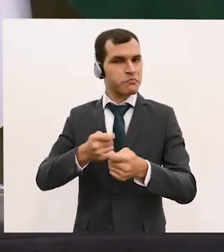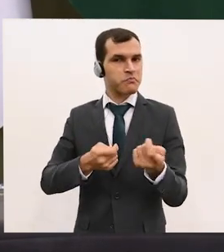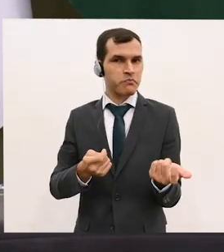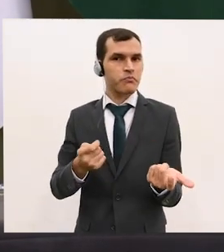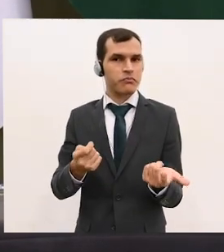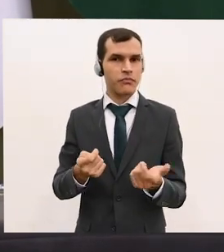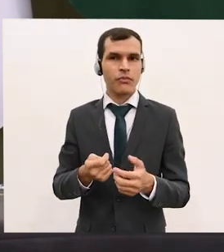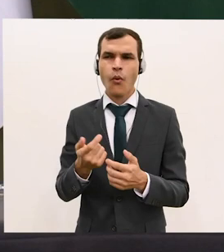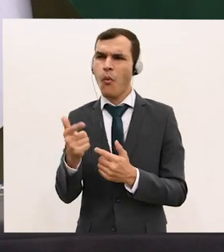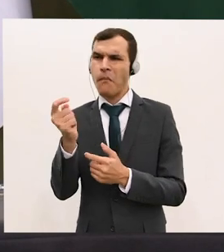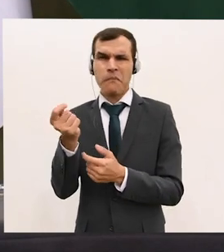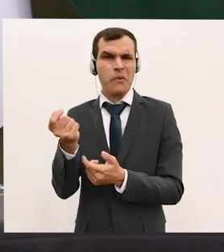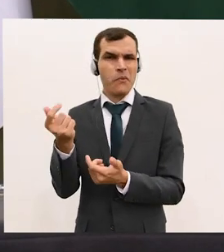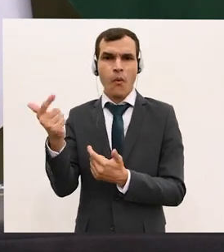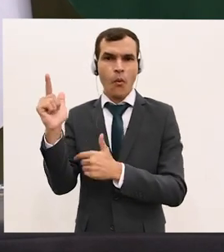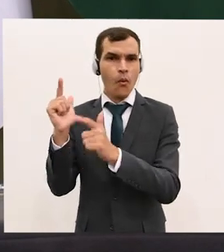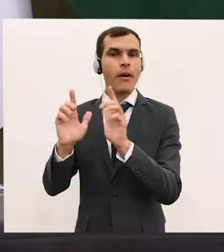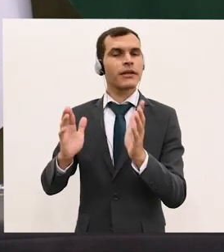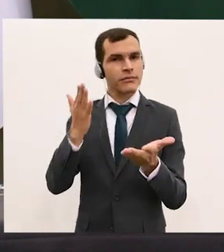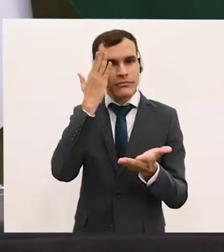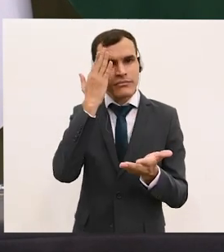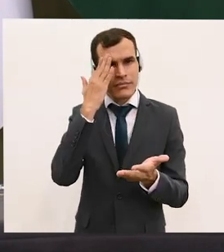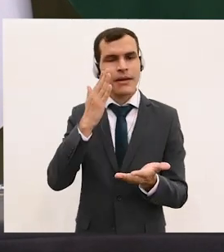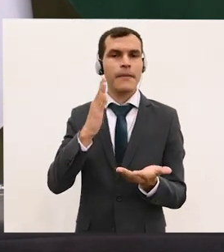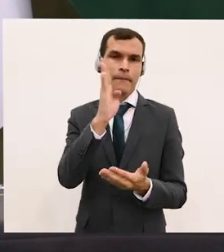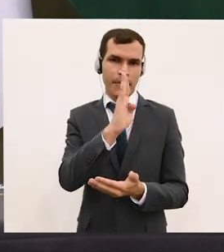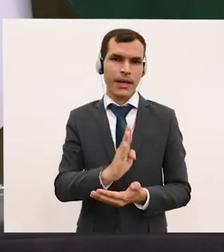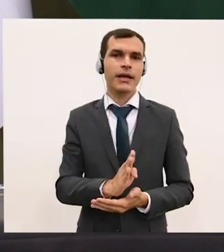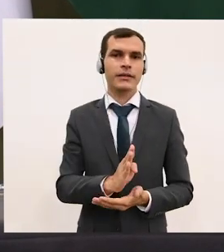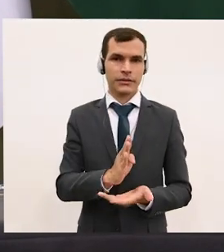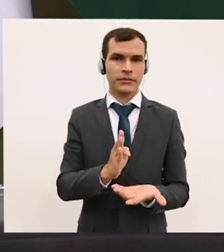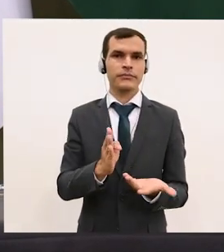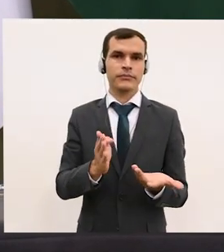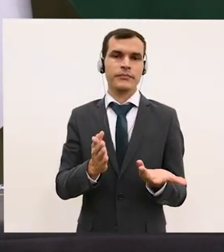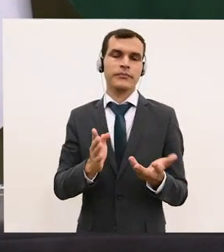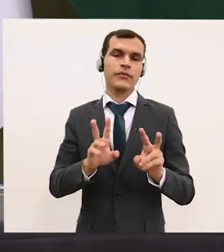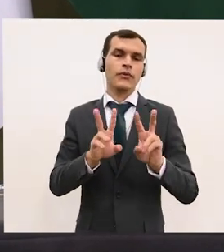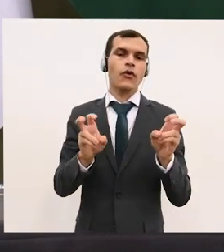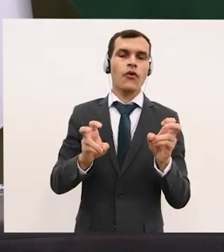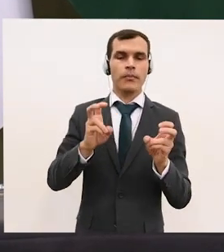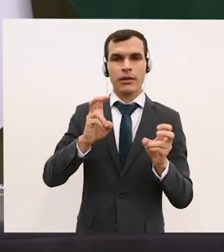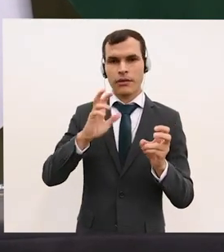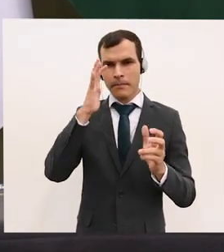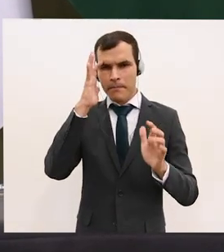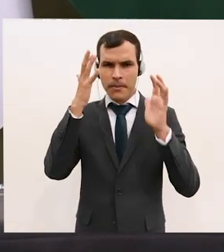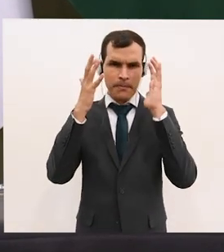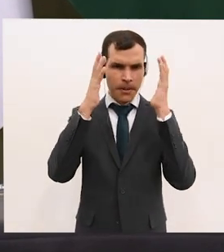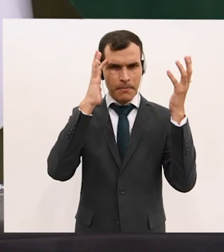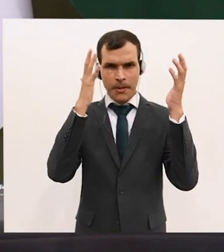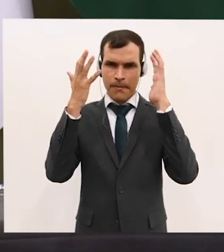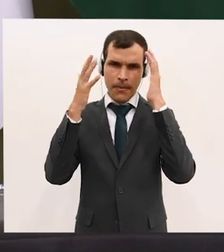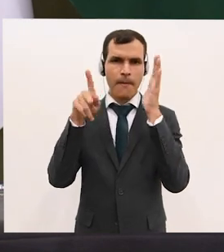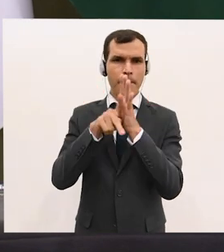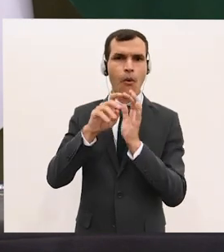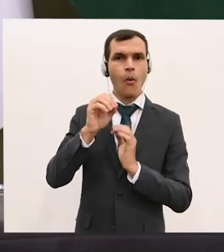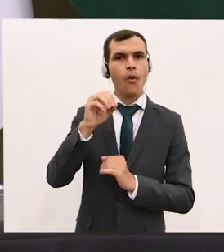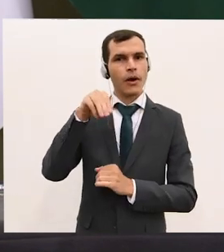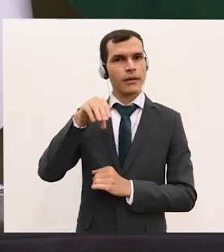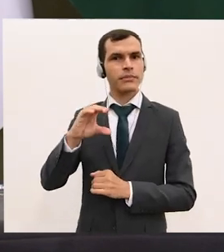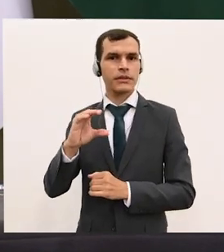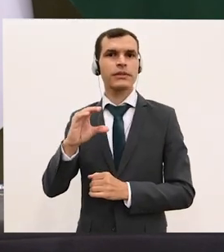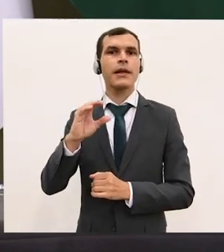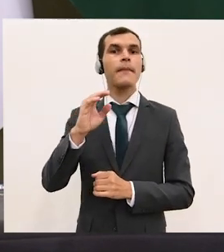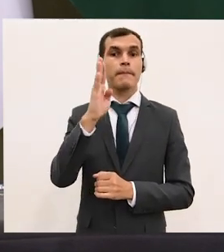settlement system at the WTO, the third most active, bringing about 34 cases and